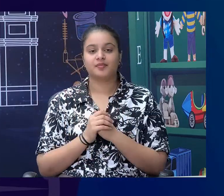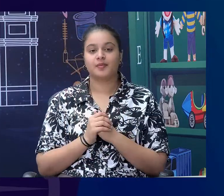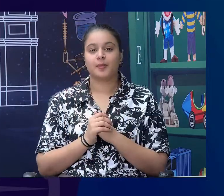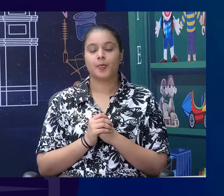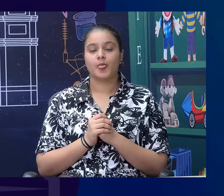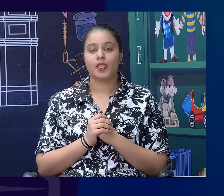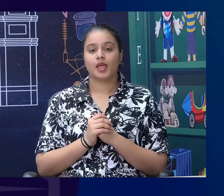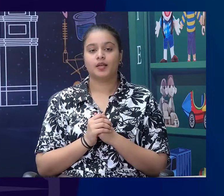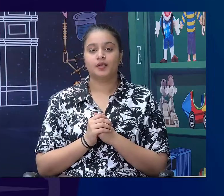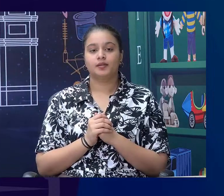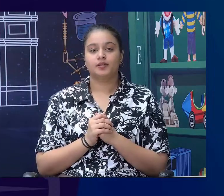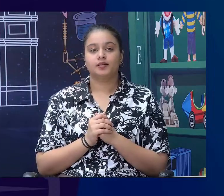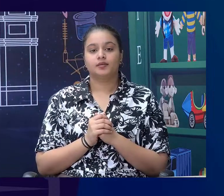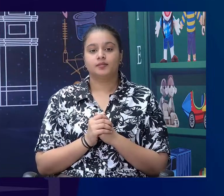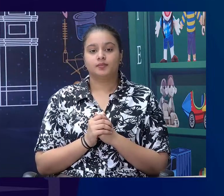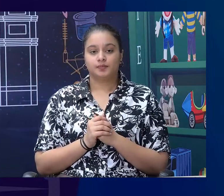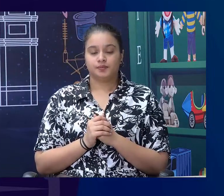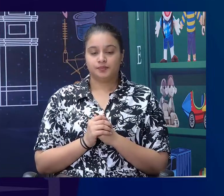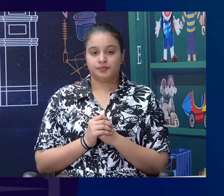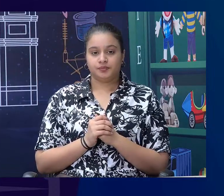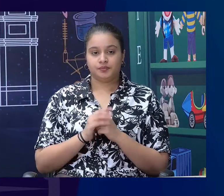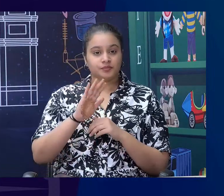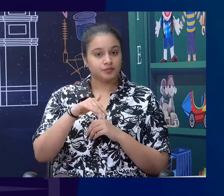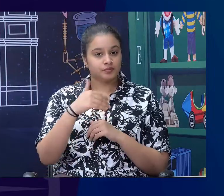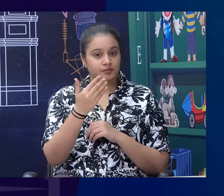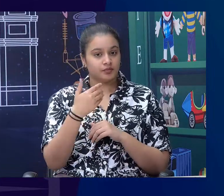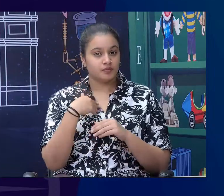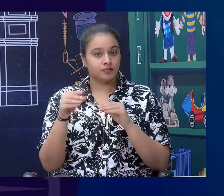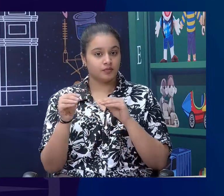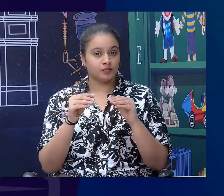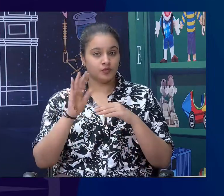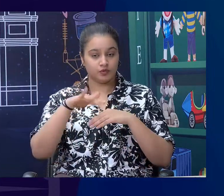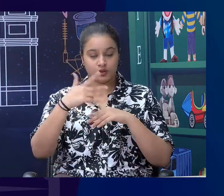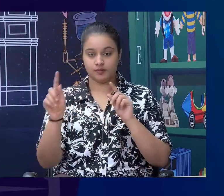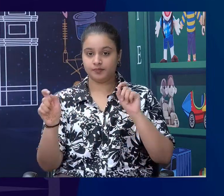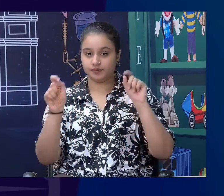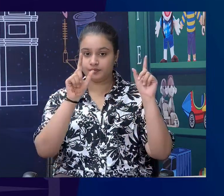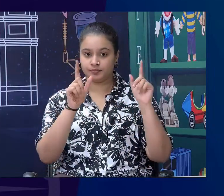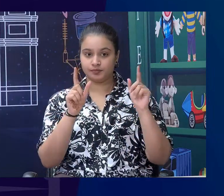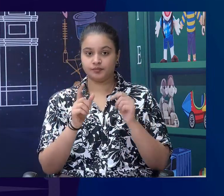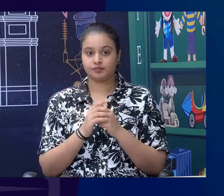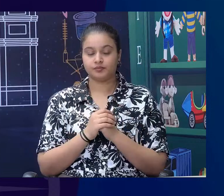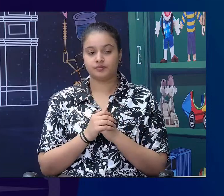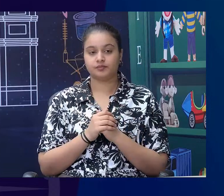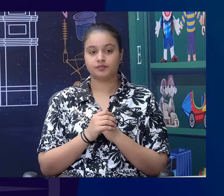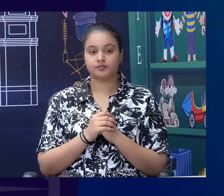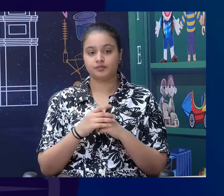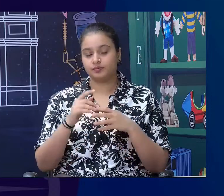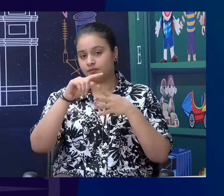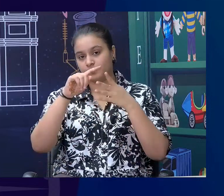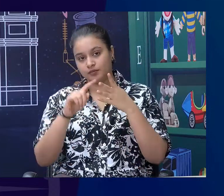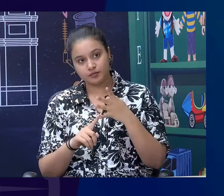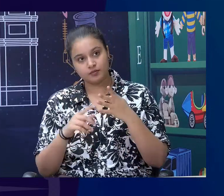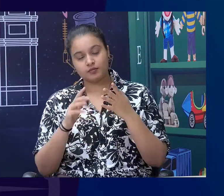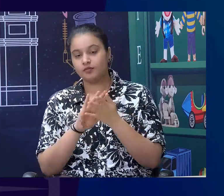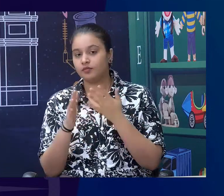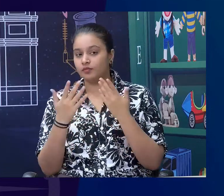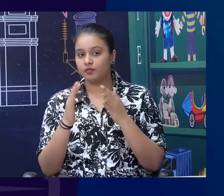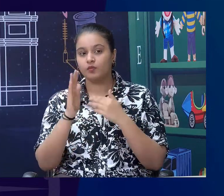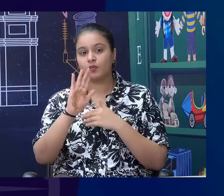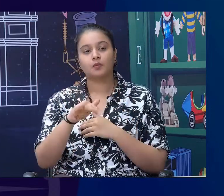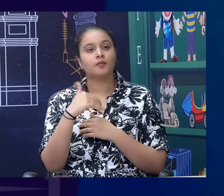Right. Okay. So then we move to the next slide. Okay. So after characters, what are we up